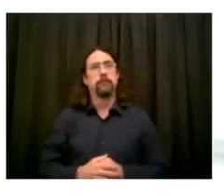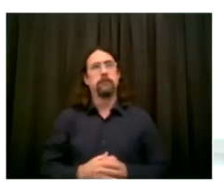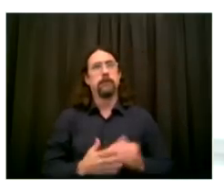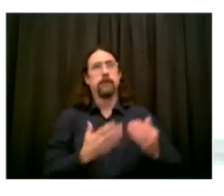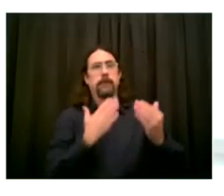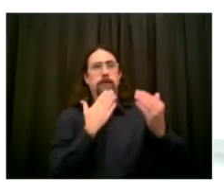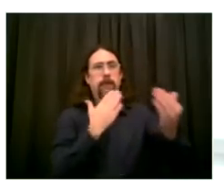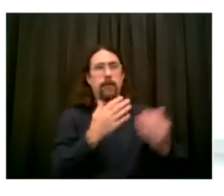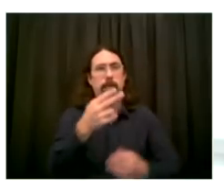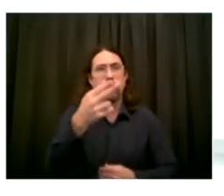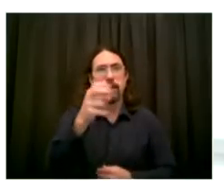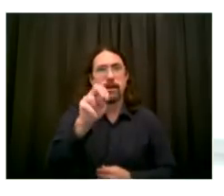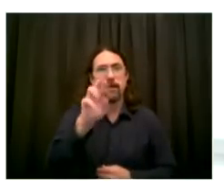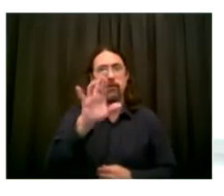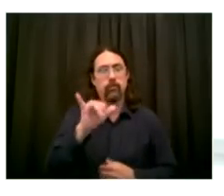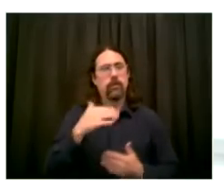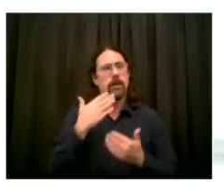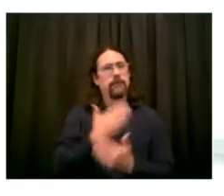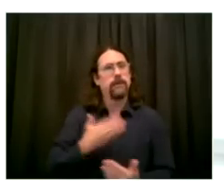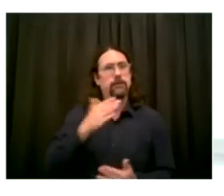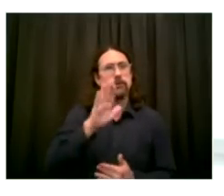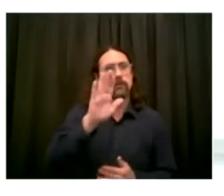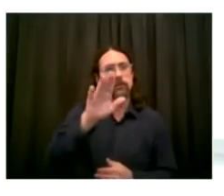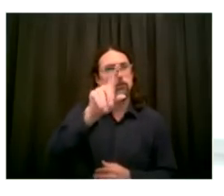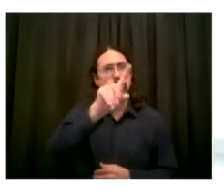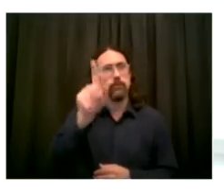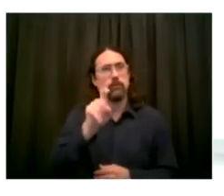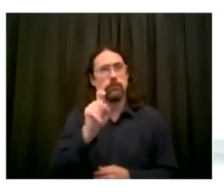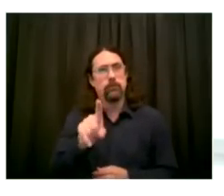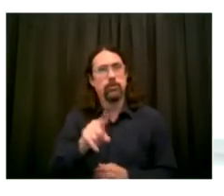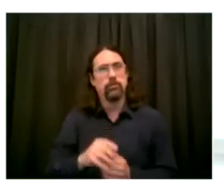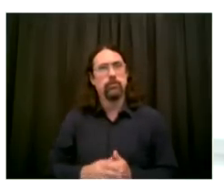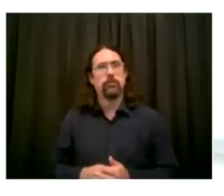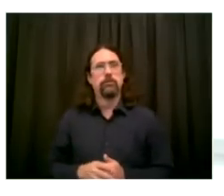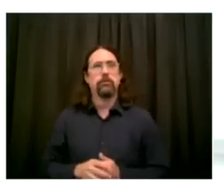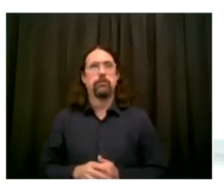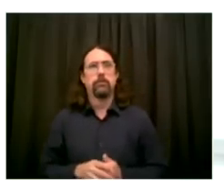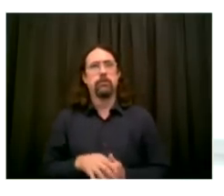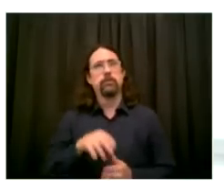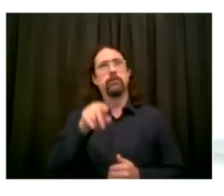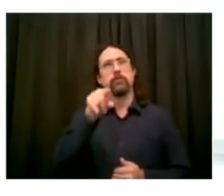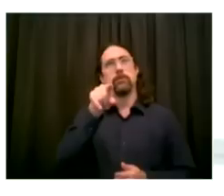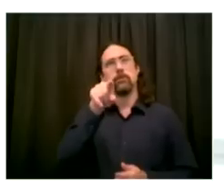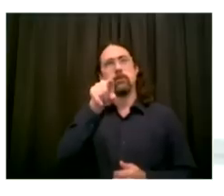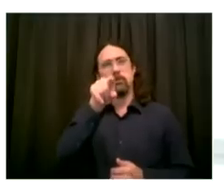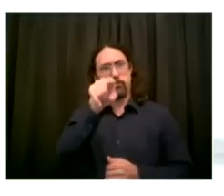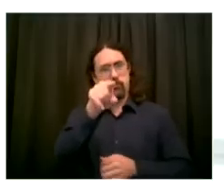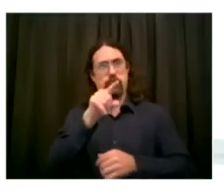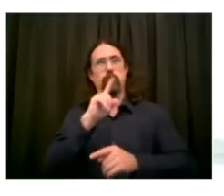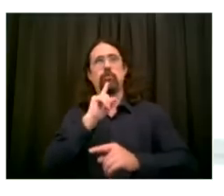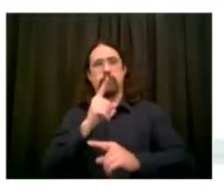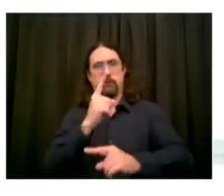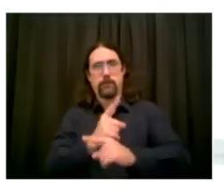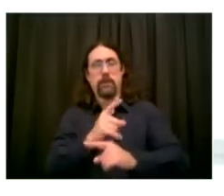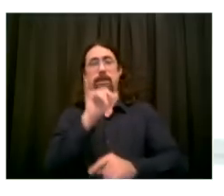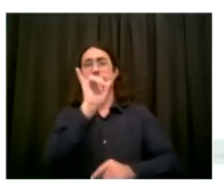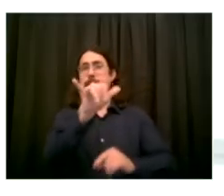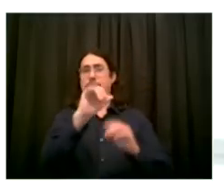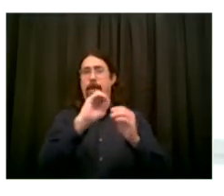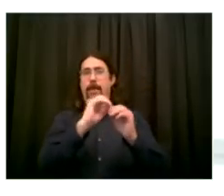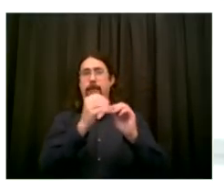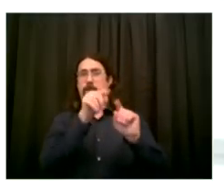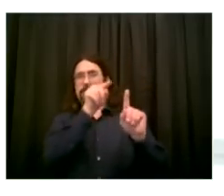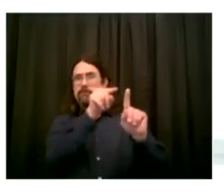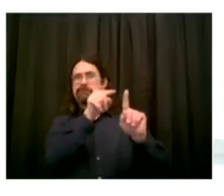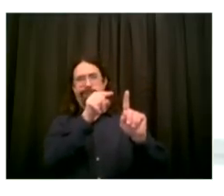up in recent days. As the mayor said, this is primarily due to what's happening in the areas that we are